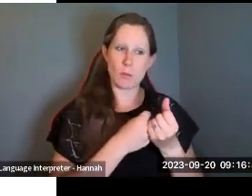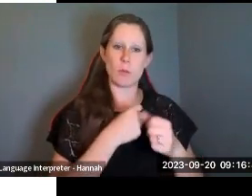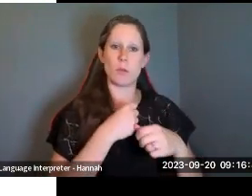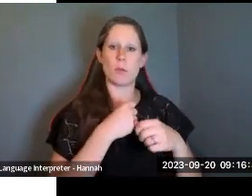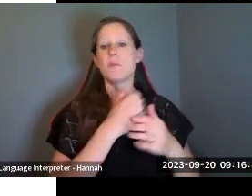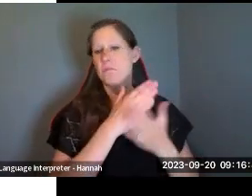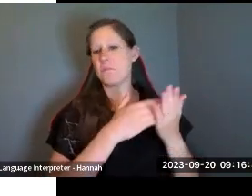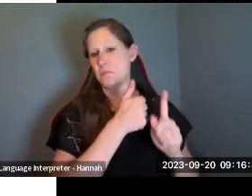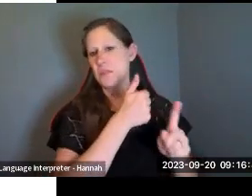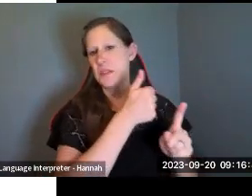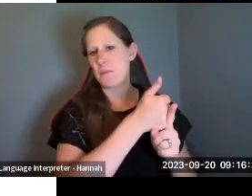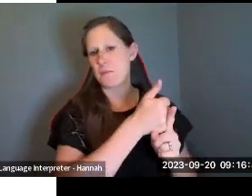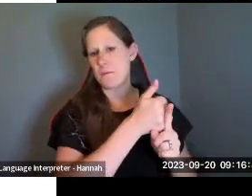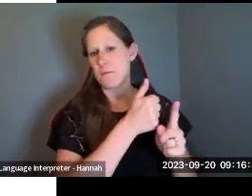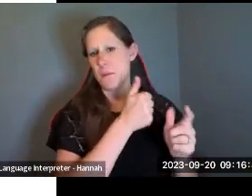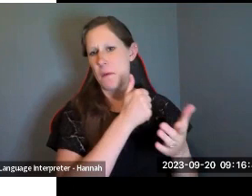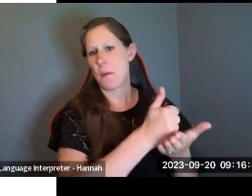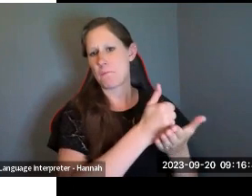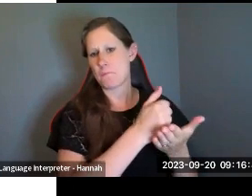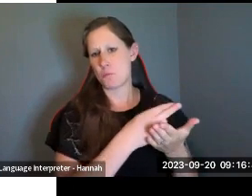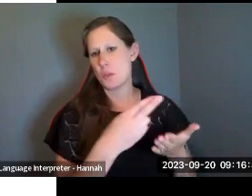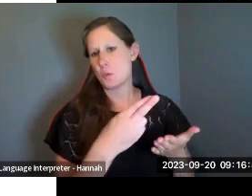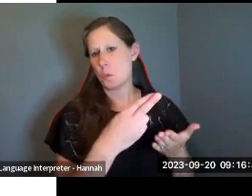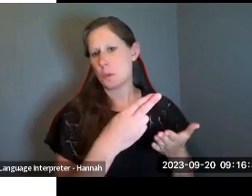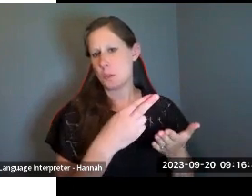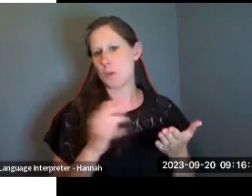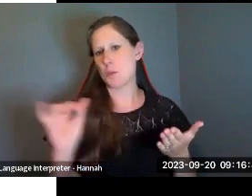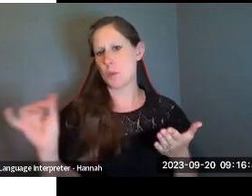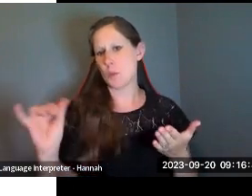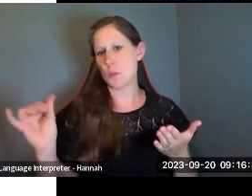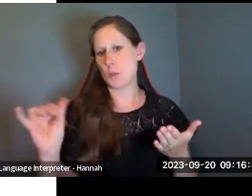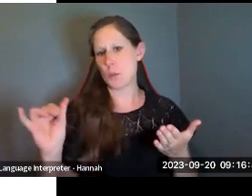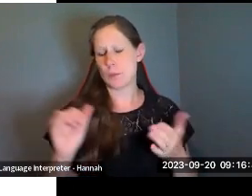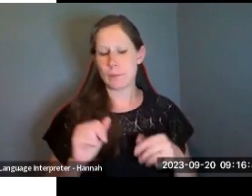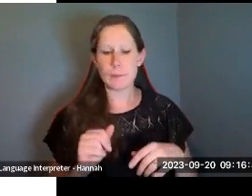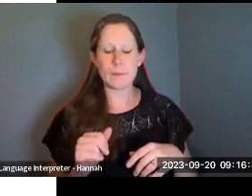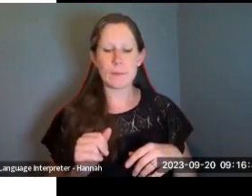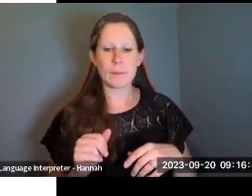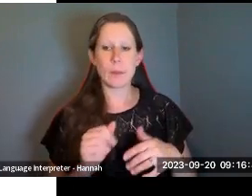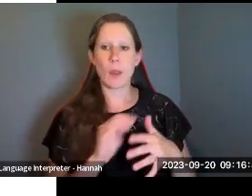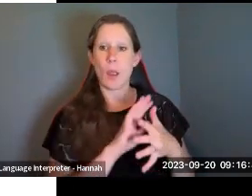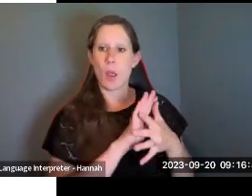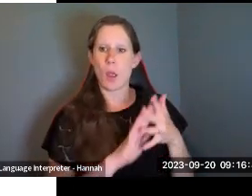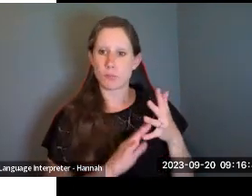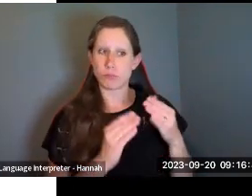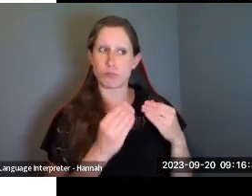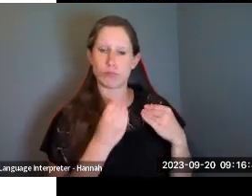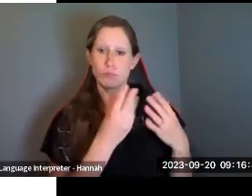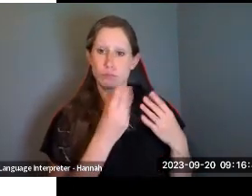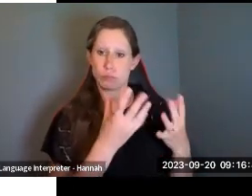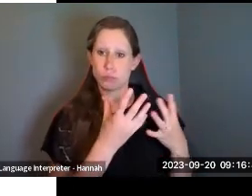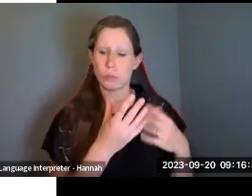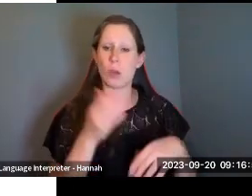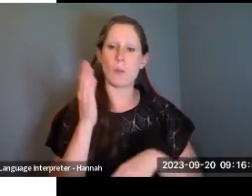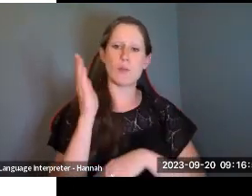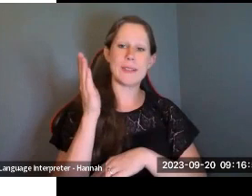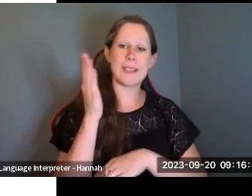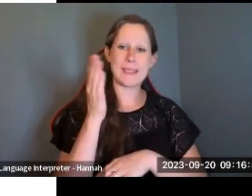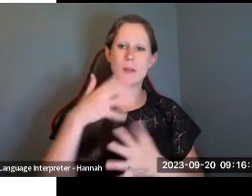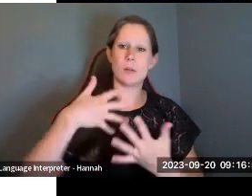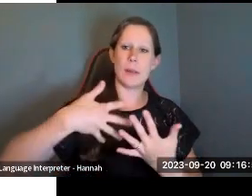support resources. The information is presented in an interactive environment.